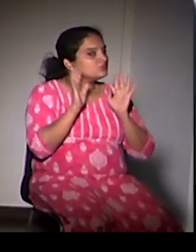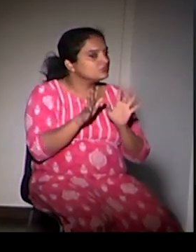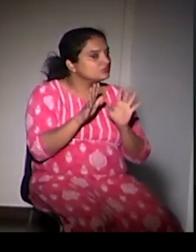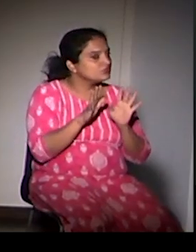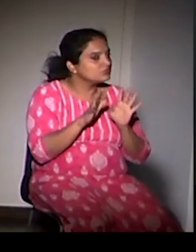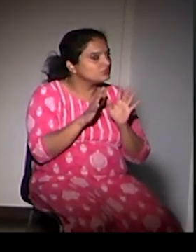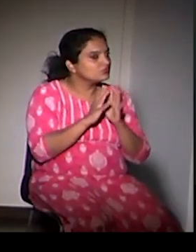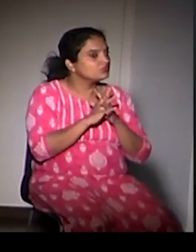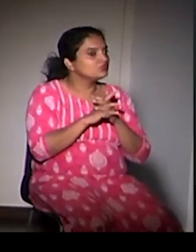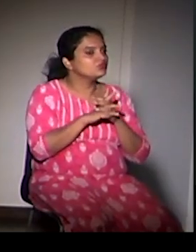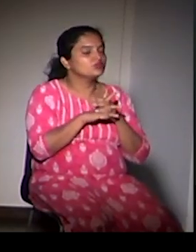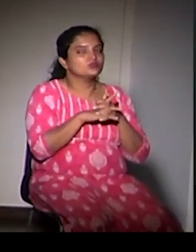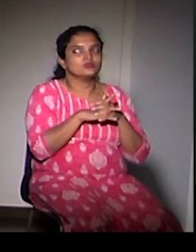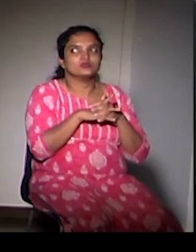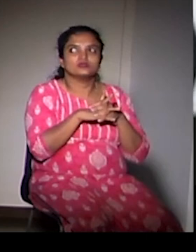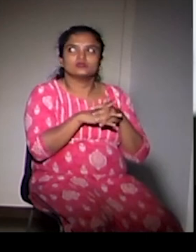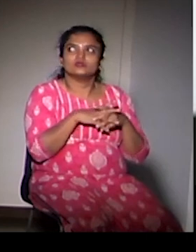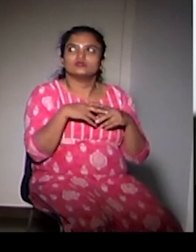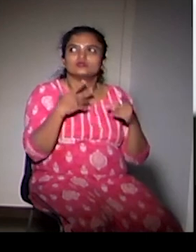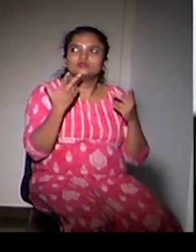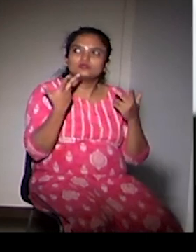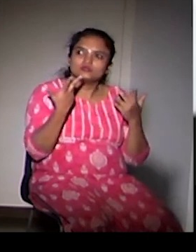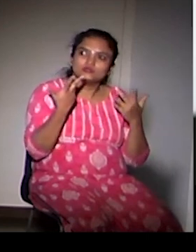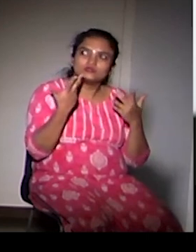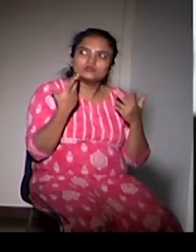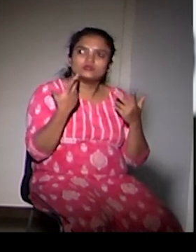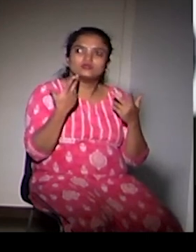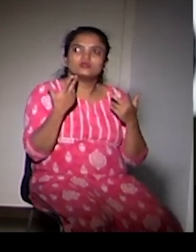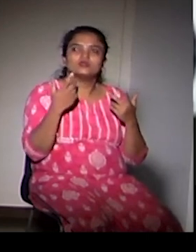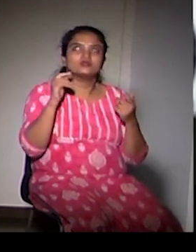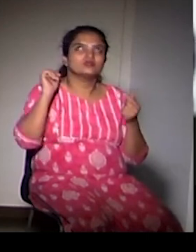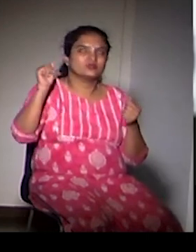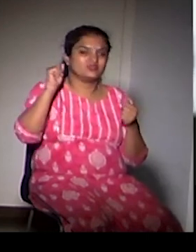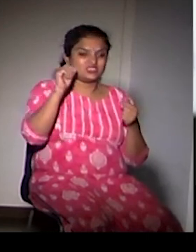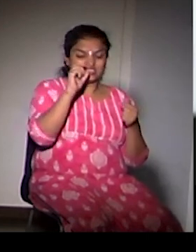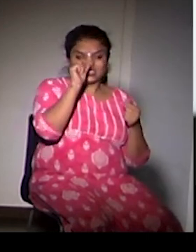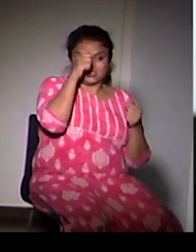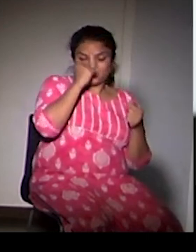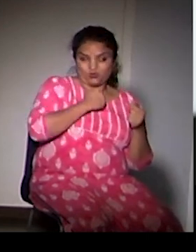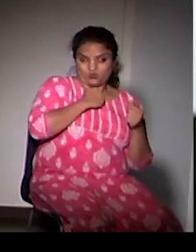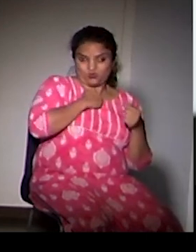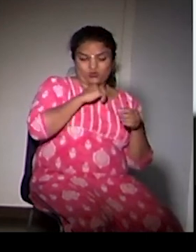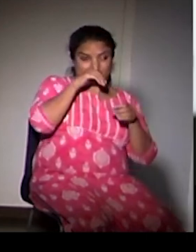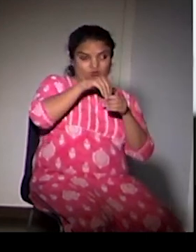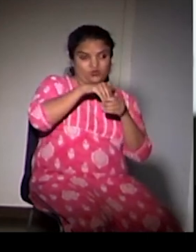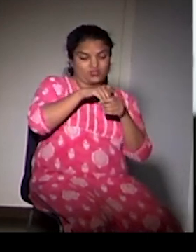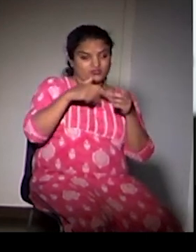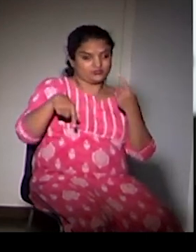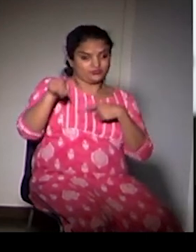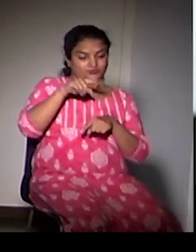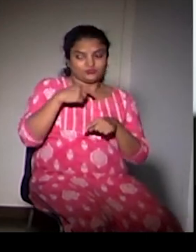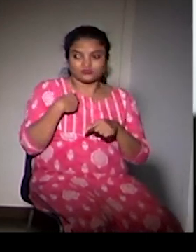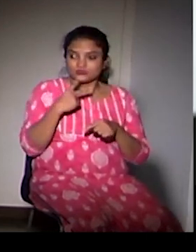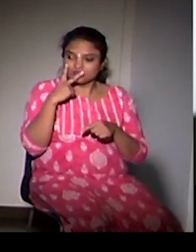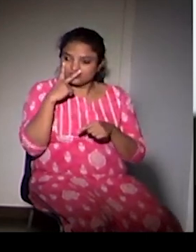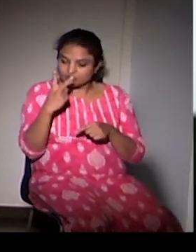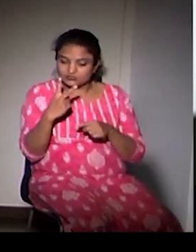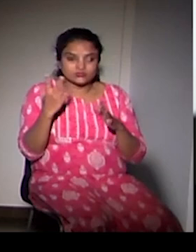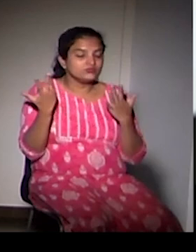And an obvious thing, particularly in the Indian context, was cutting, because of course the skills of